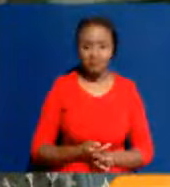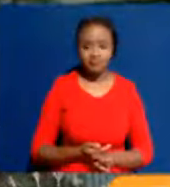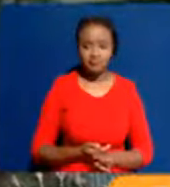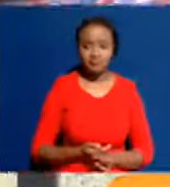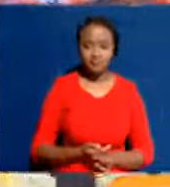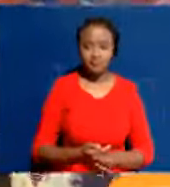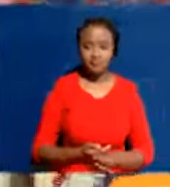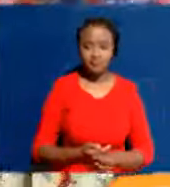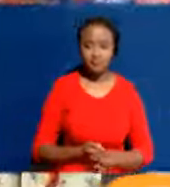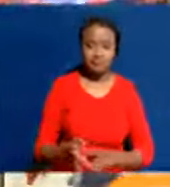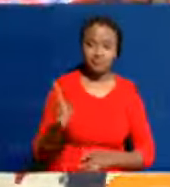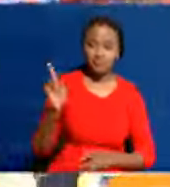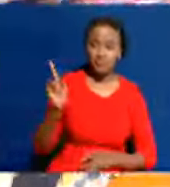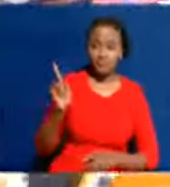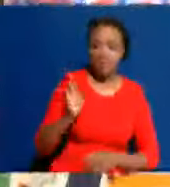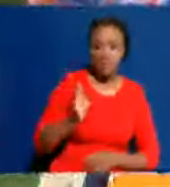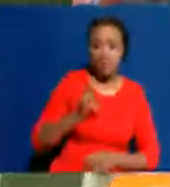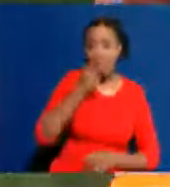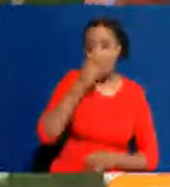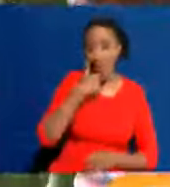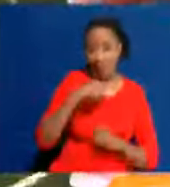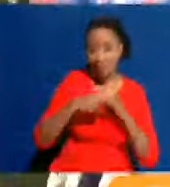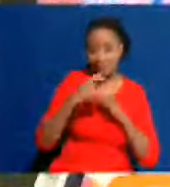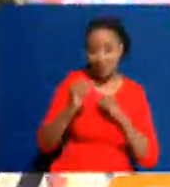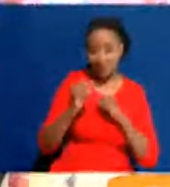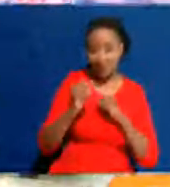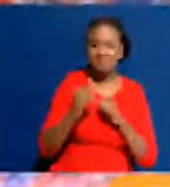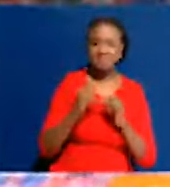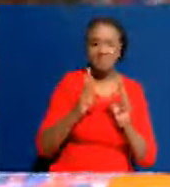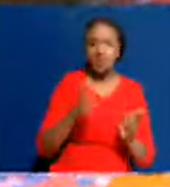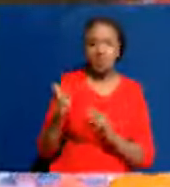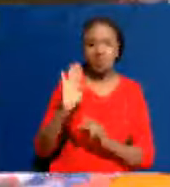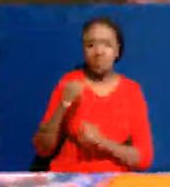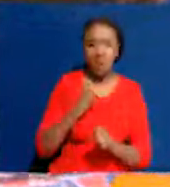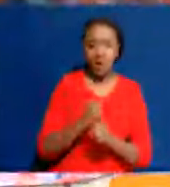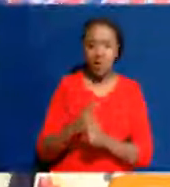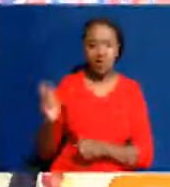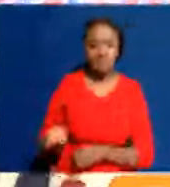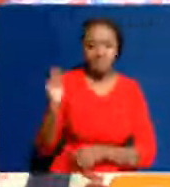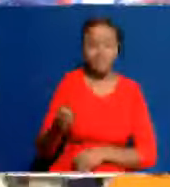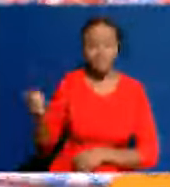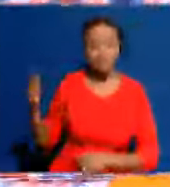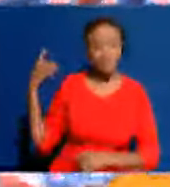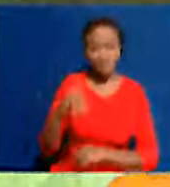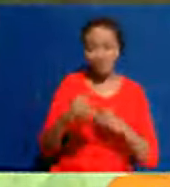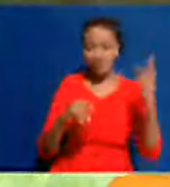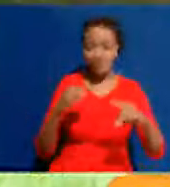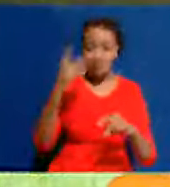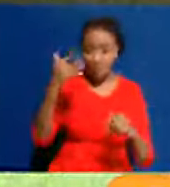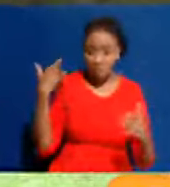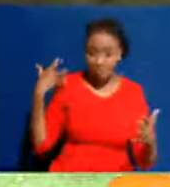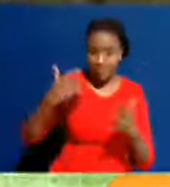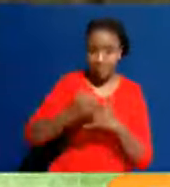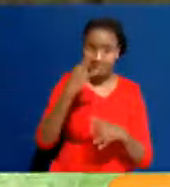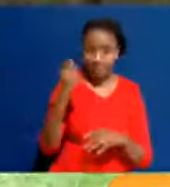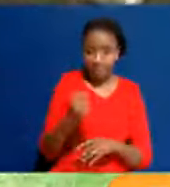A typical morning for 70-year-old Filgona Were. For the last 3 months, this mother of seven has